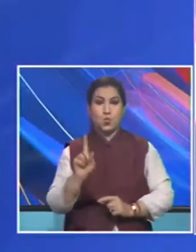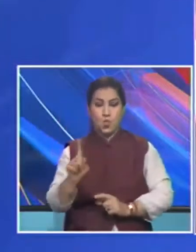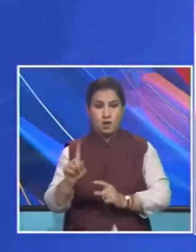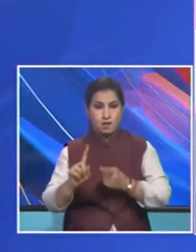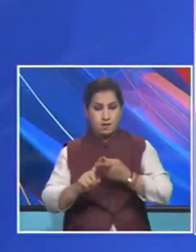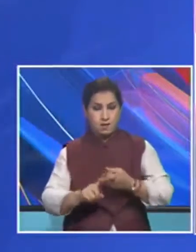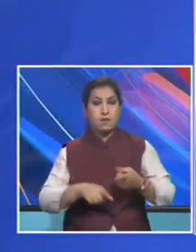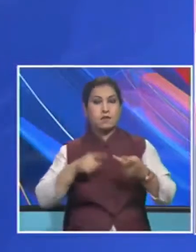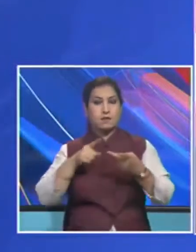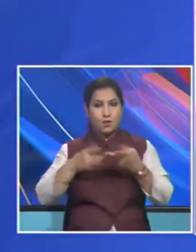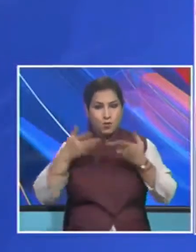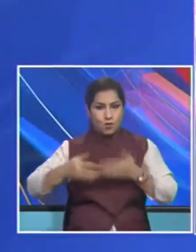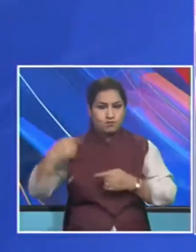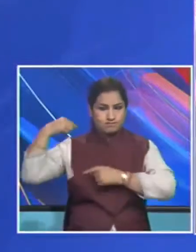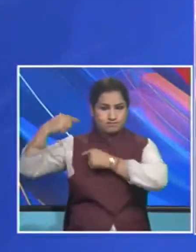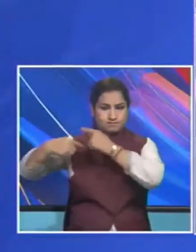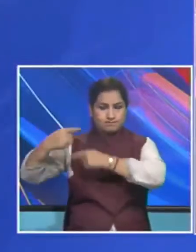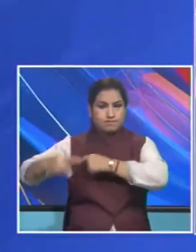president,